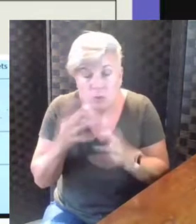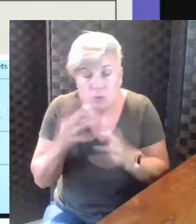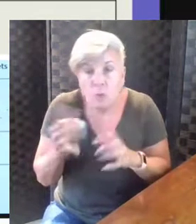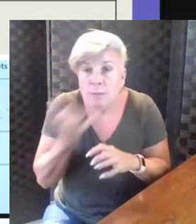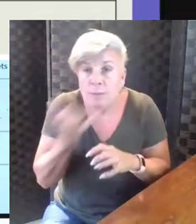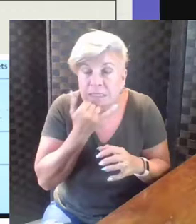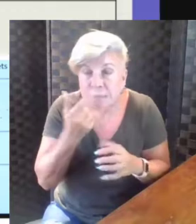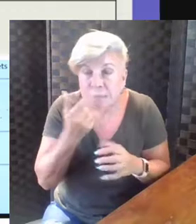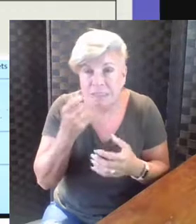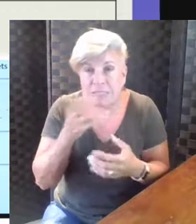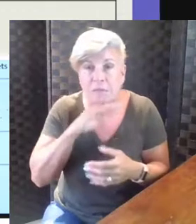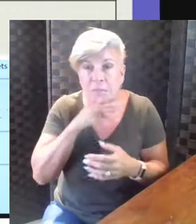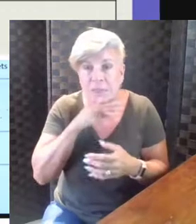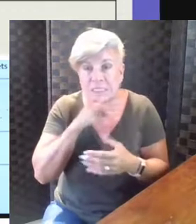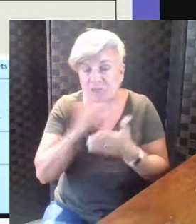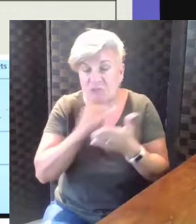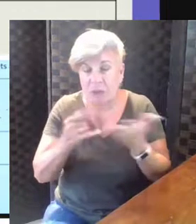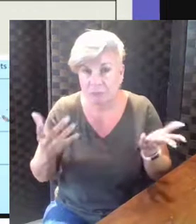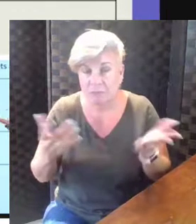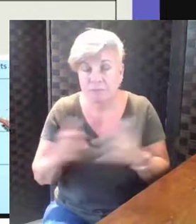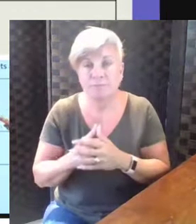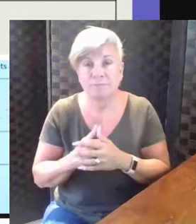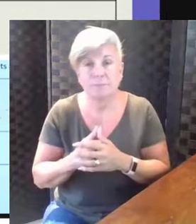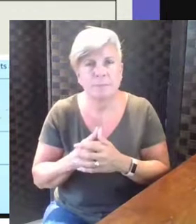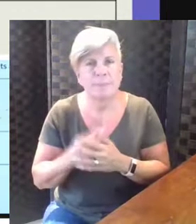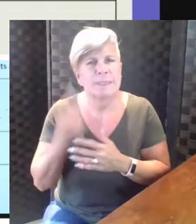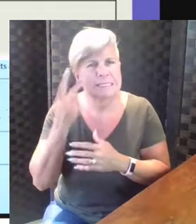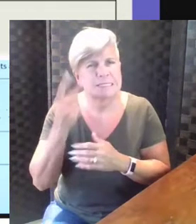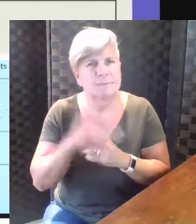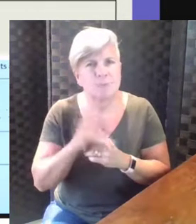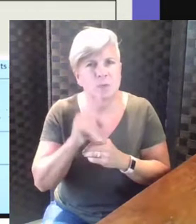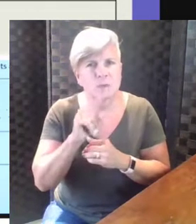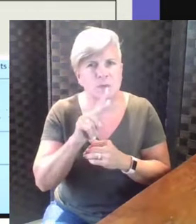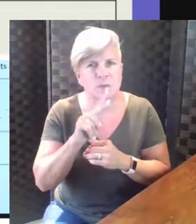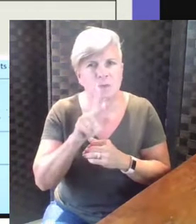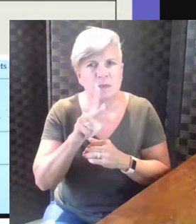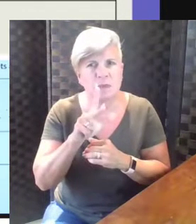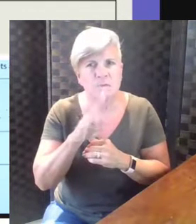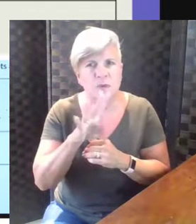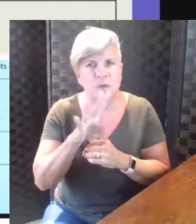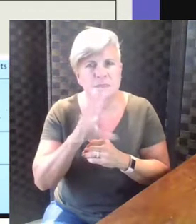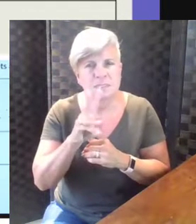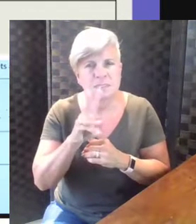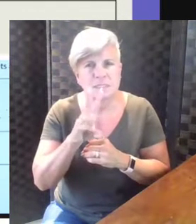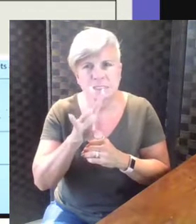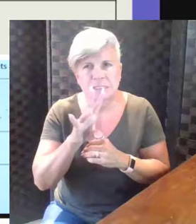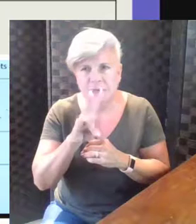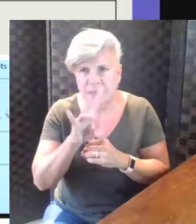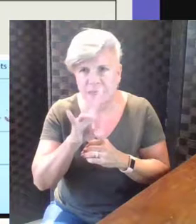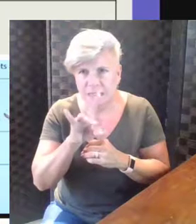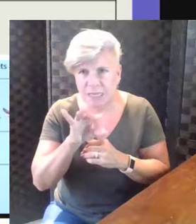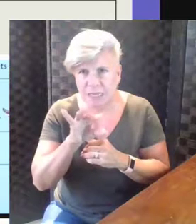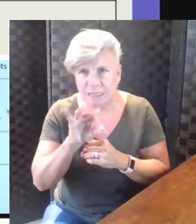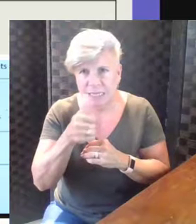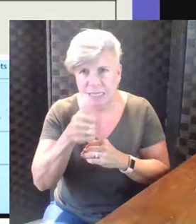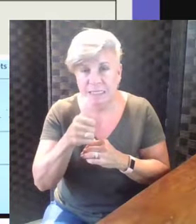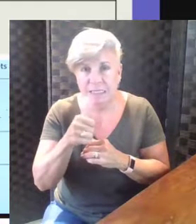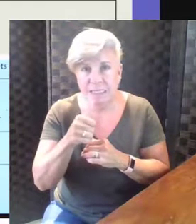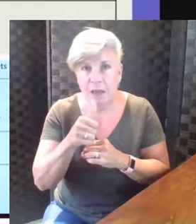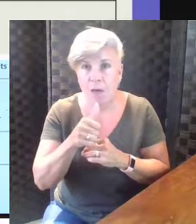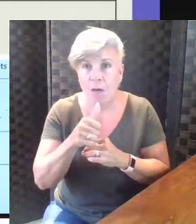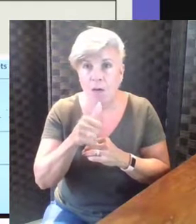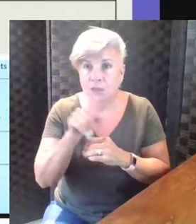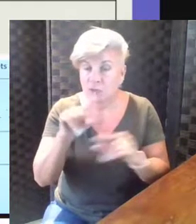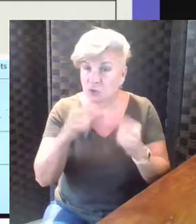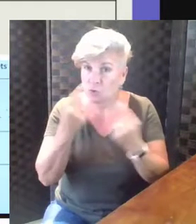because you have a sloppy drawing. All right, let's see. 1, 2, 3, 4, 5, 6, 7, 8, 9, 10. Did